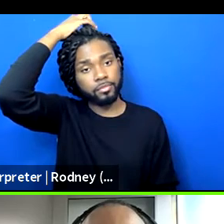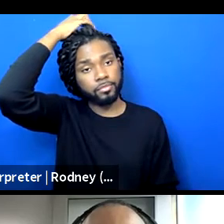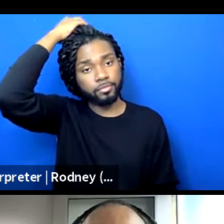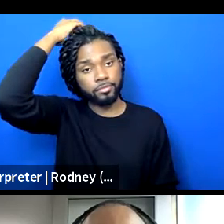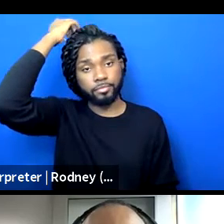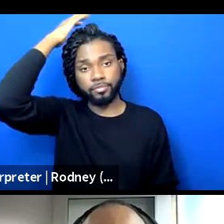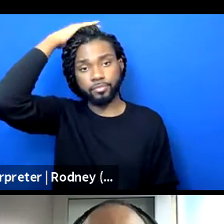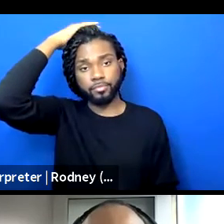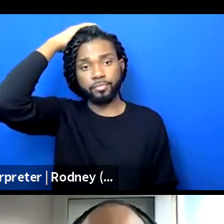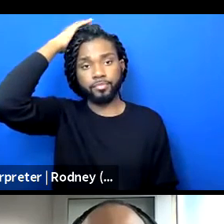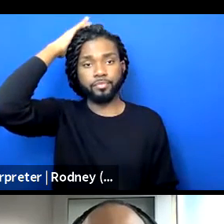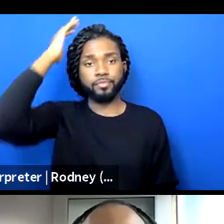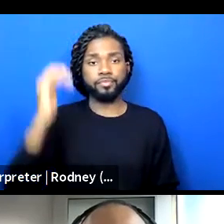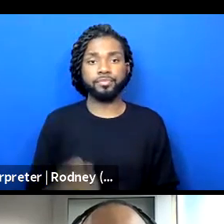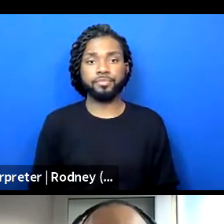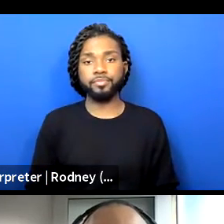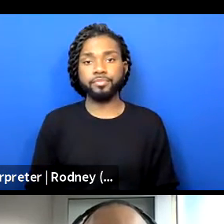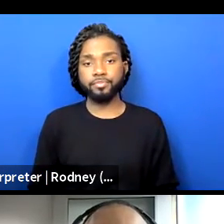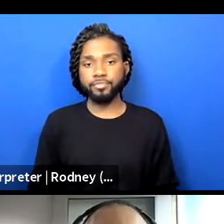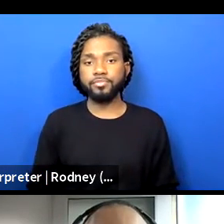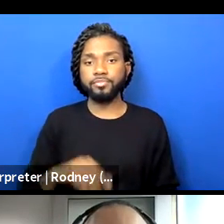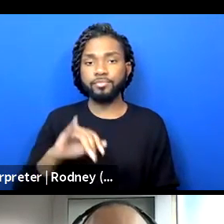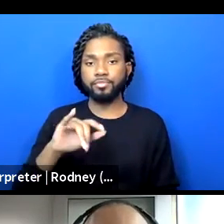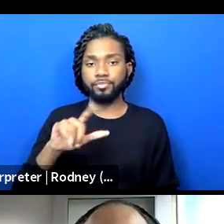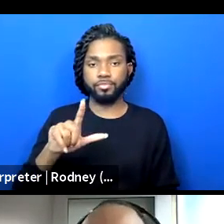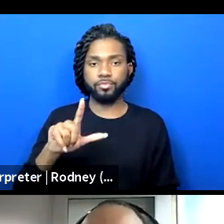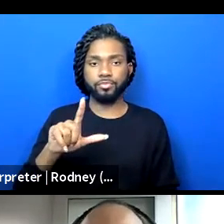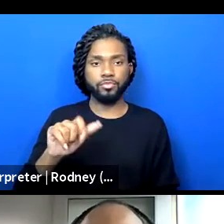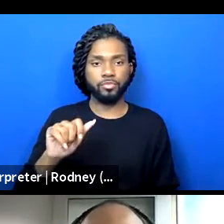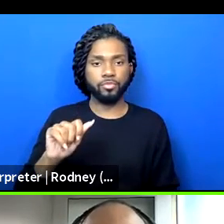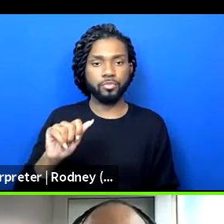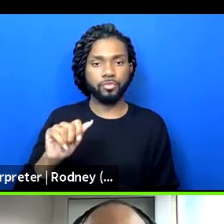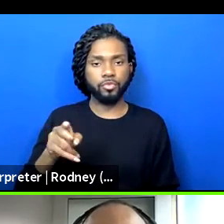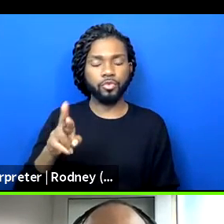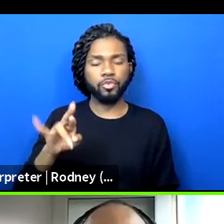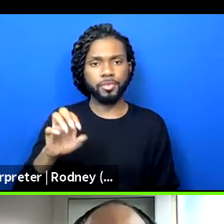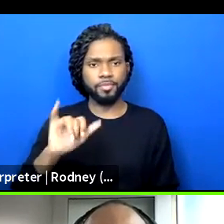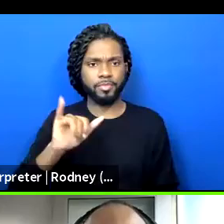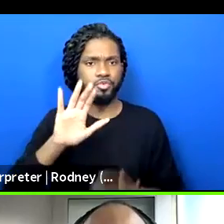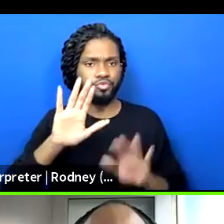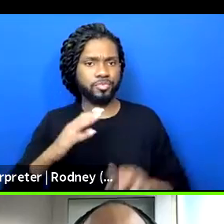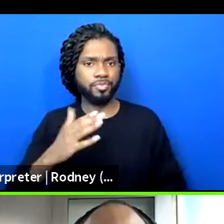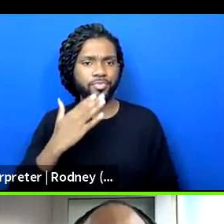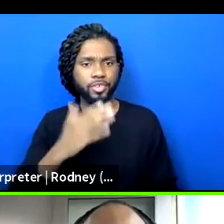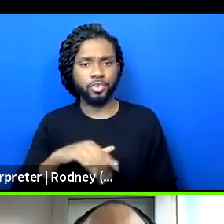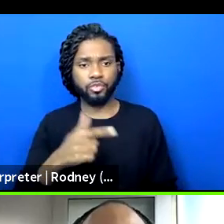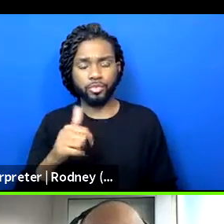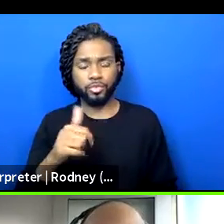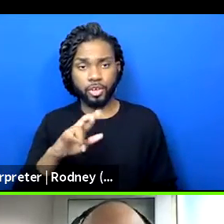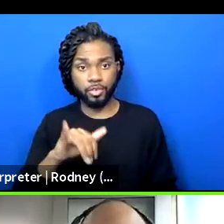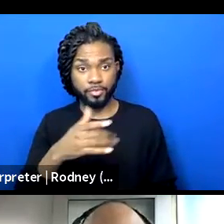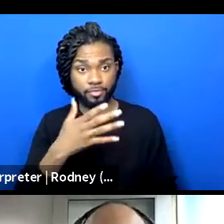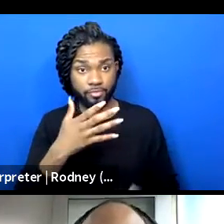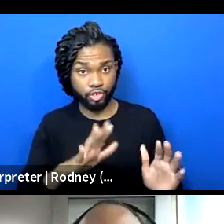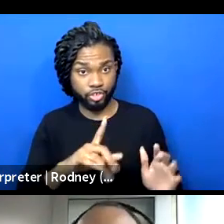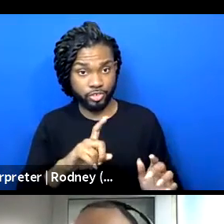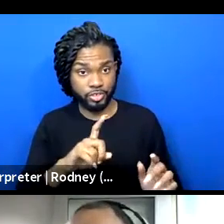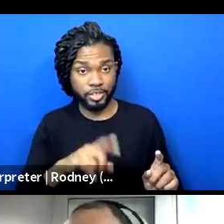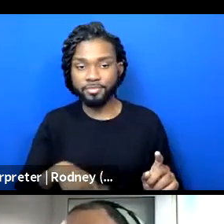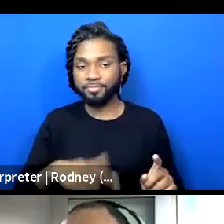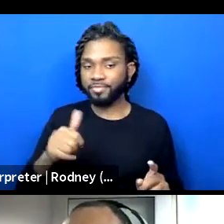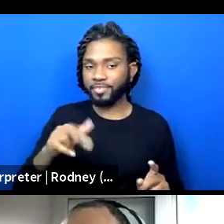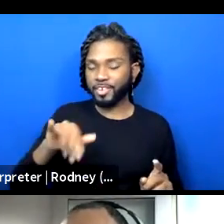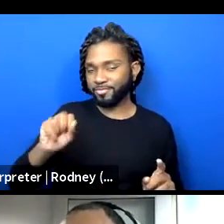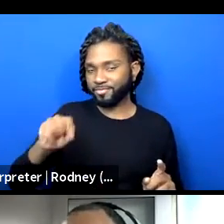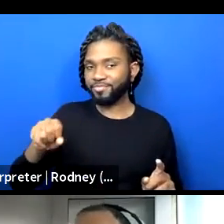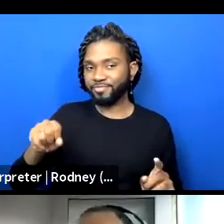That's great. Thank you very much, Gary. No problem. You're finished. Okay. We're going to you. We